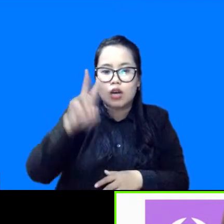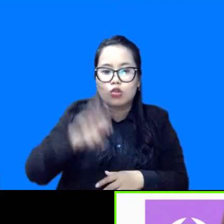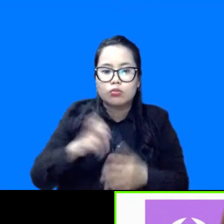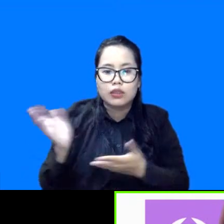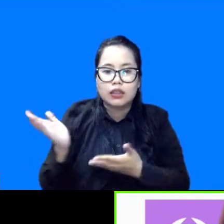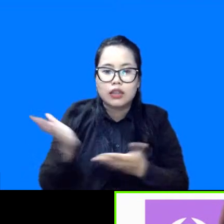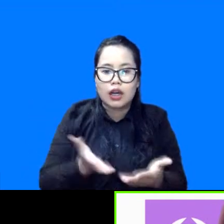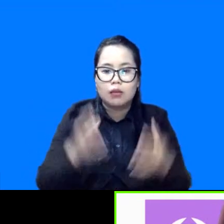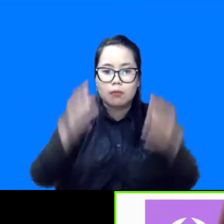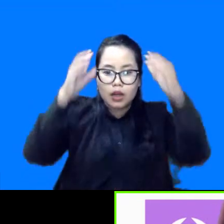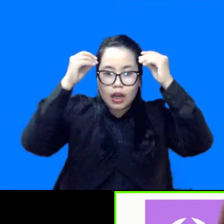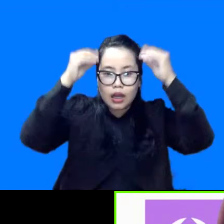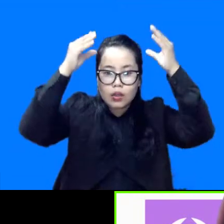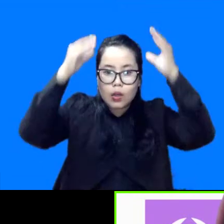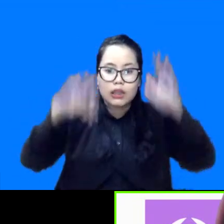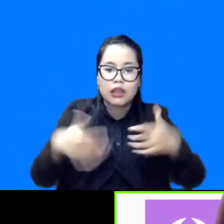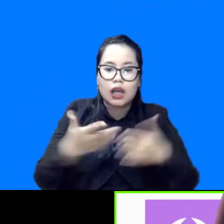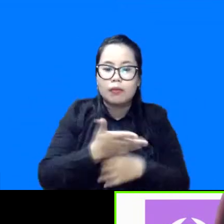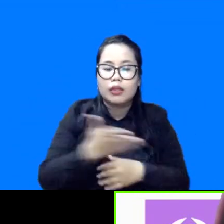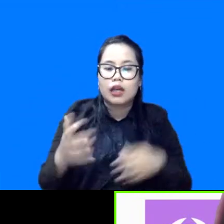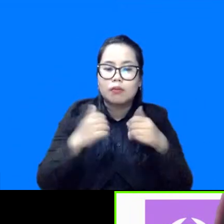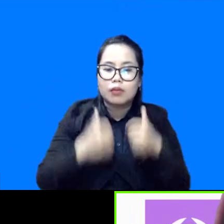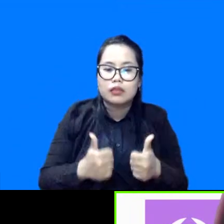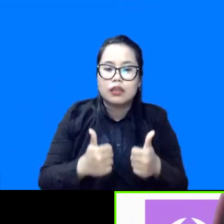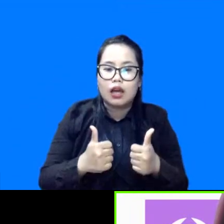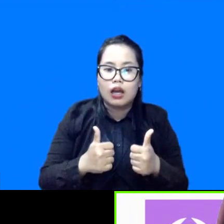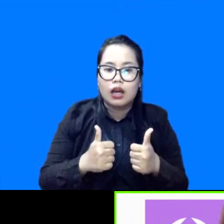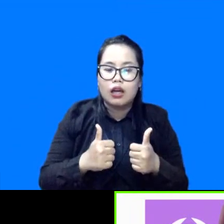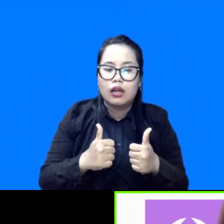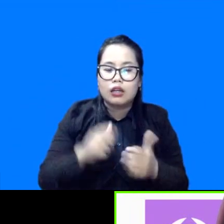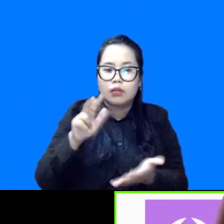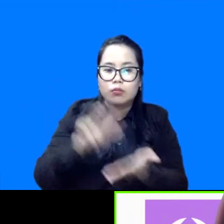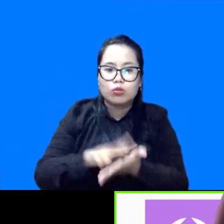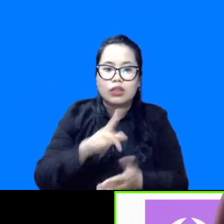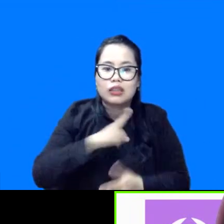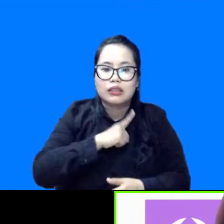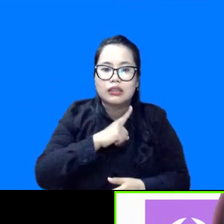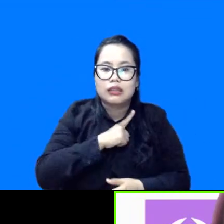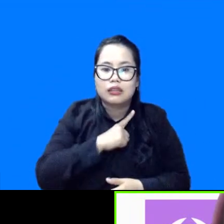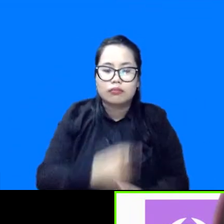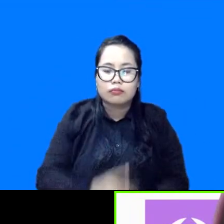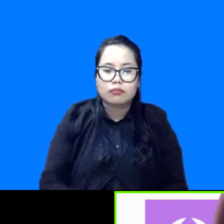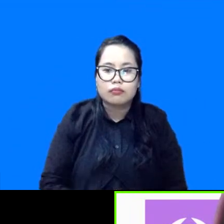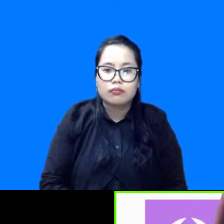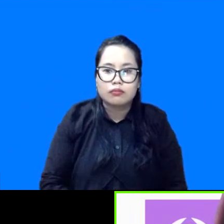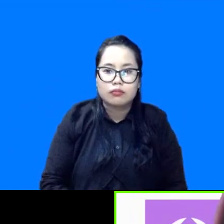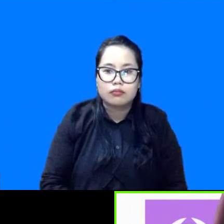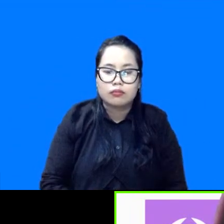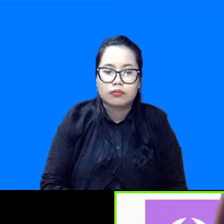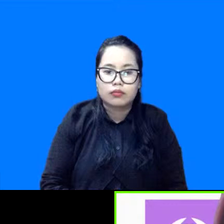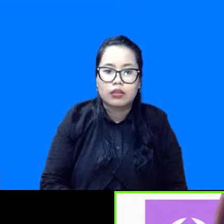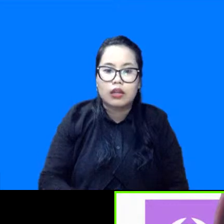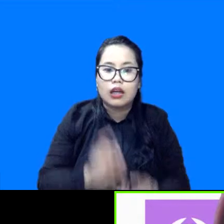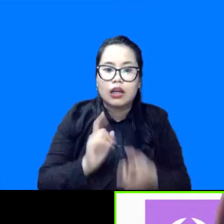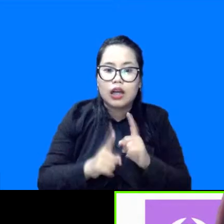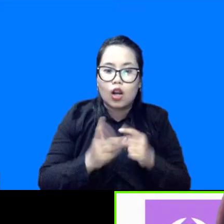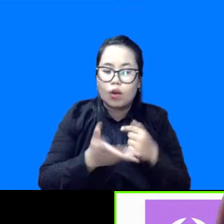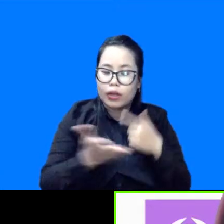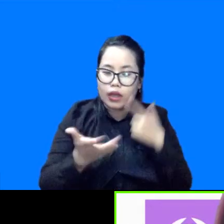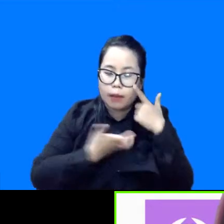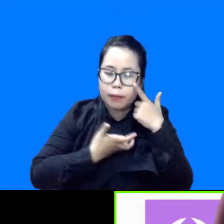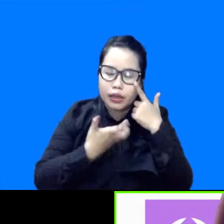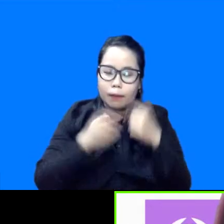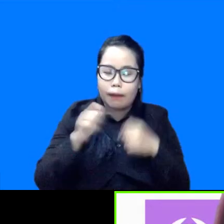them, but they make a decision if they want to use new technology, or if they want to follow